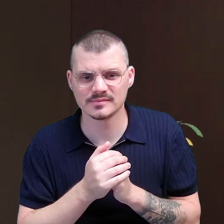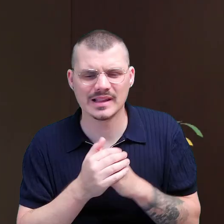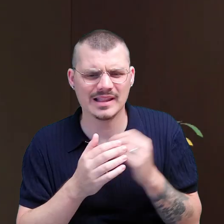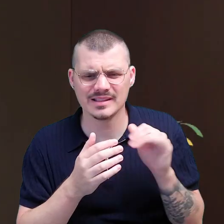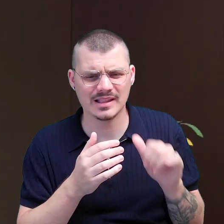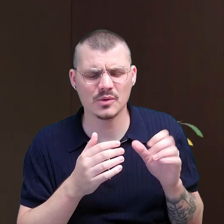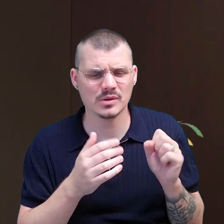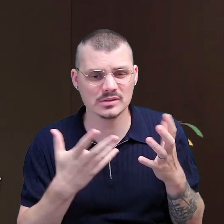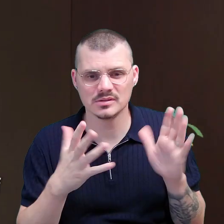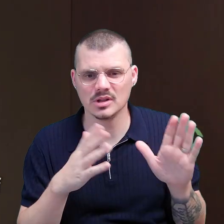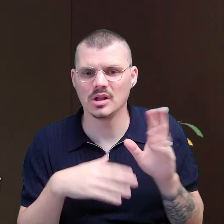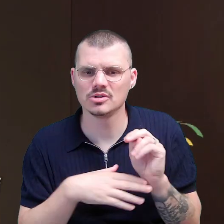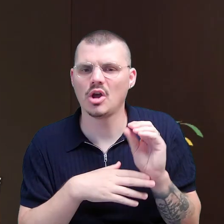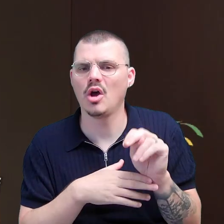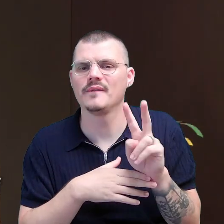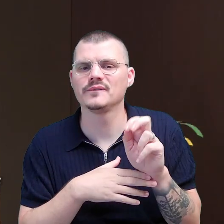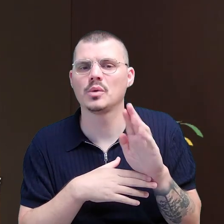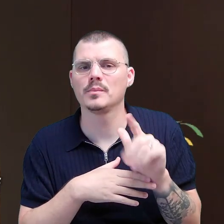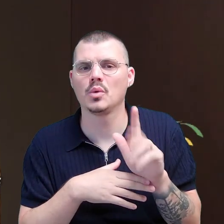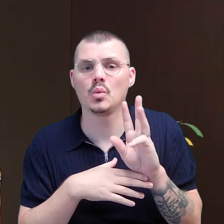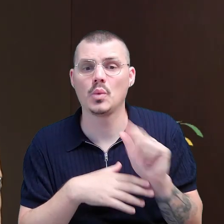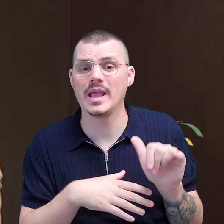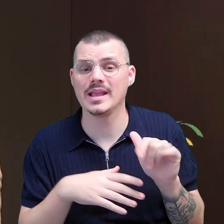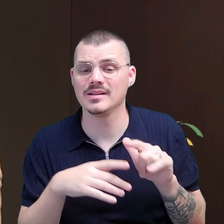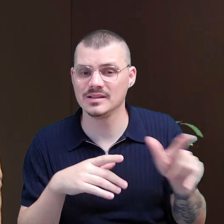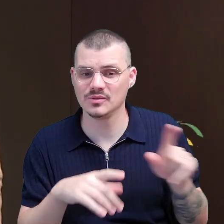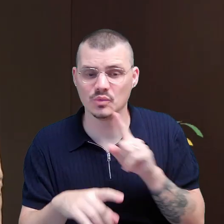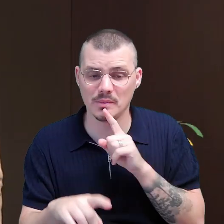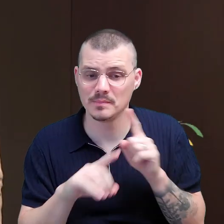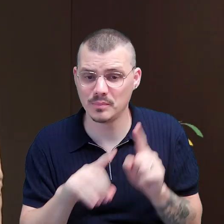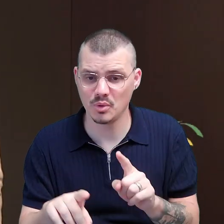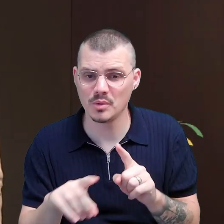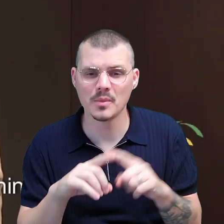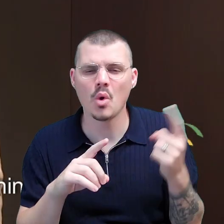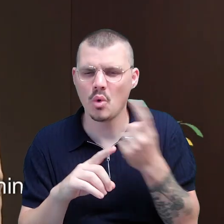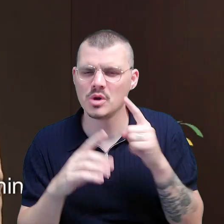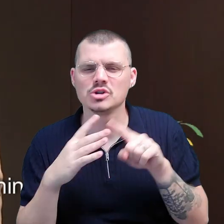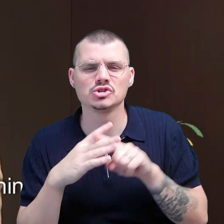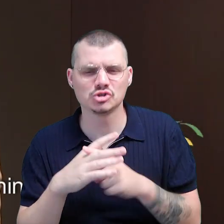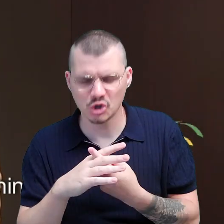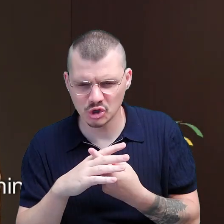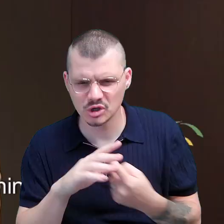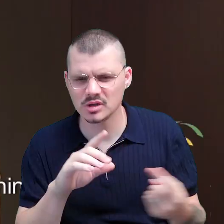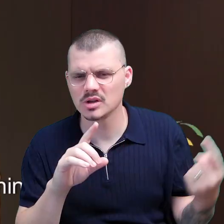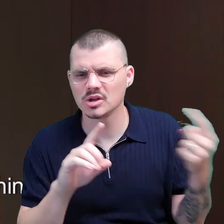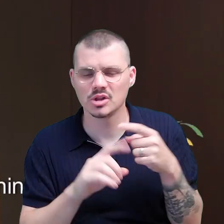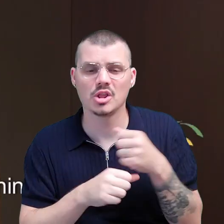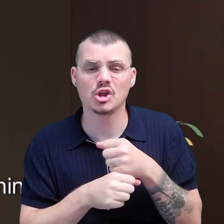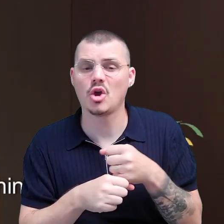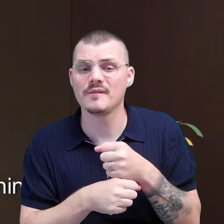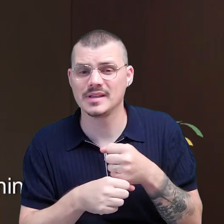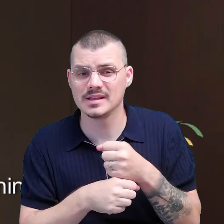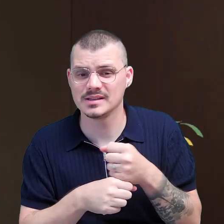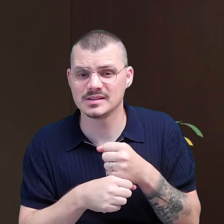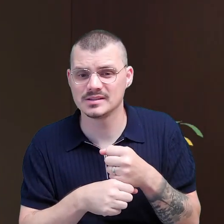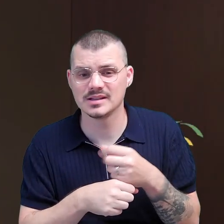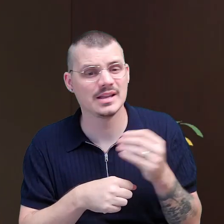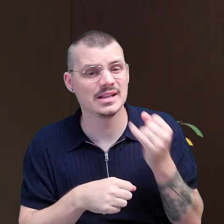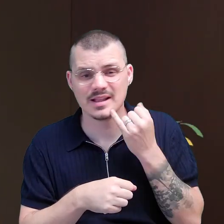And this was an entirely nonverbal way of reporting it, but it would always start with the coffee